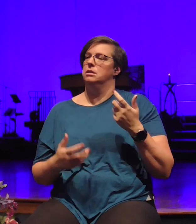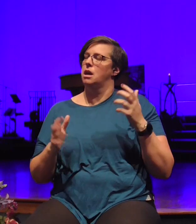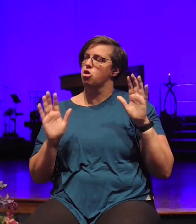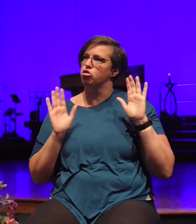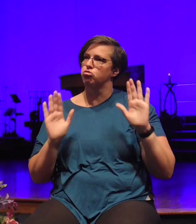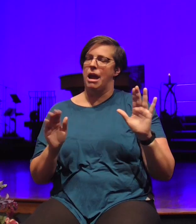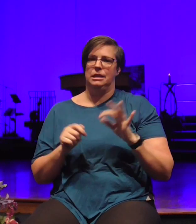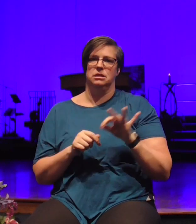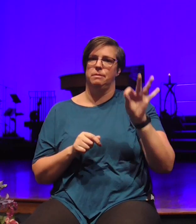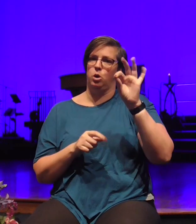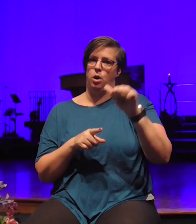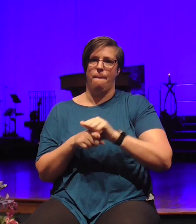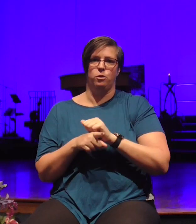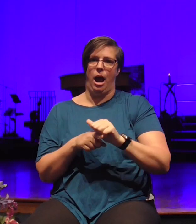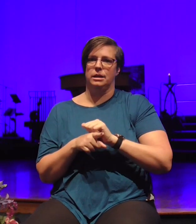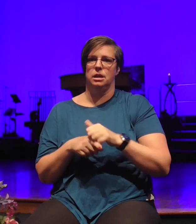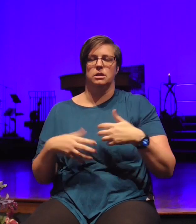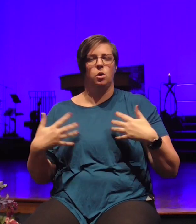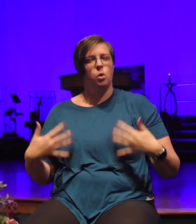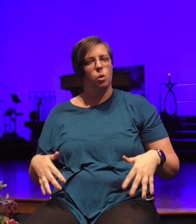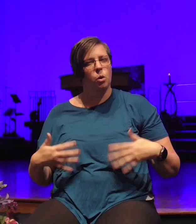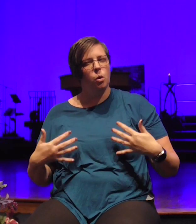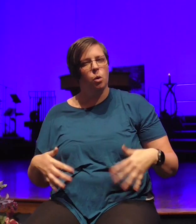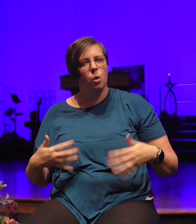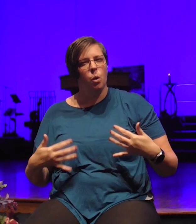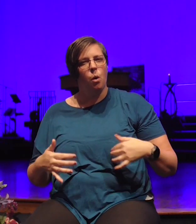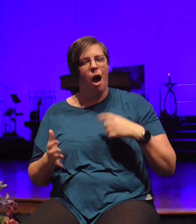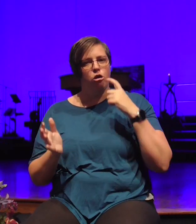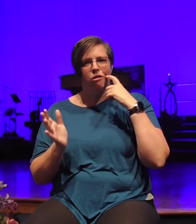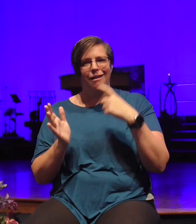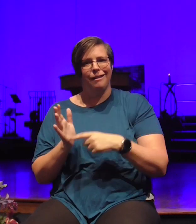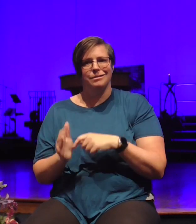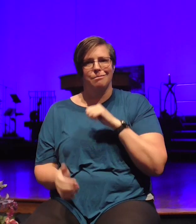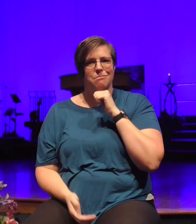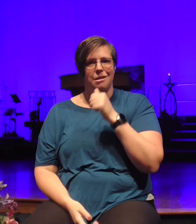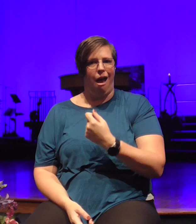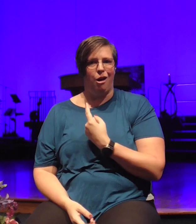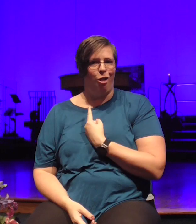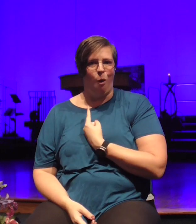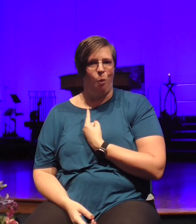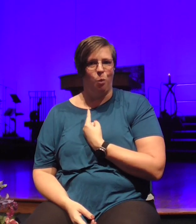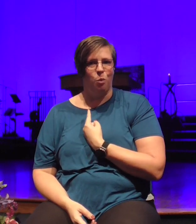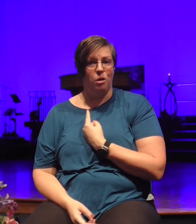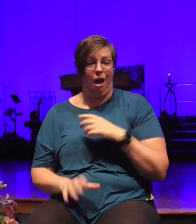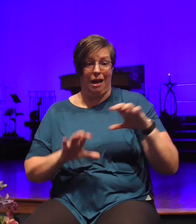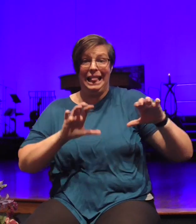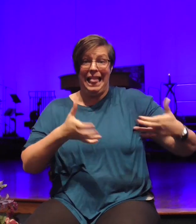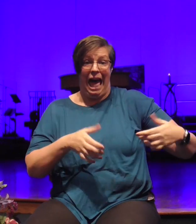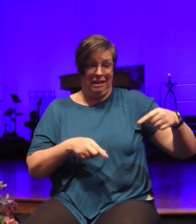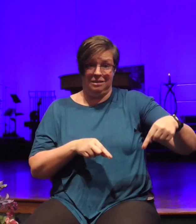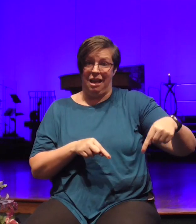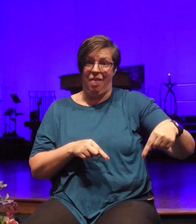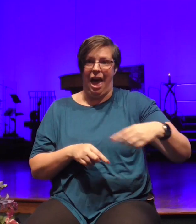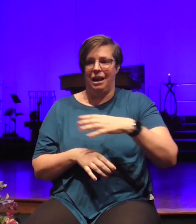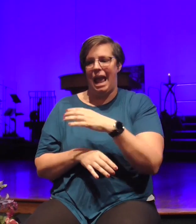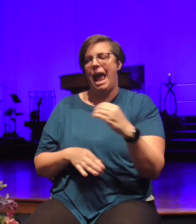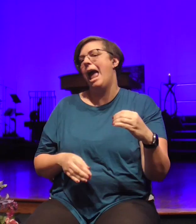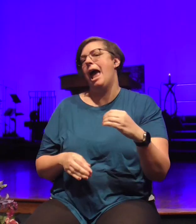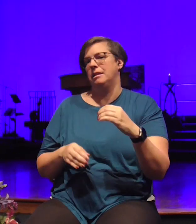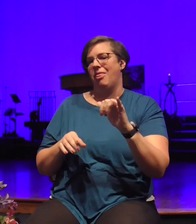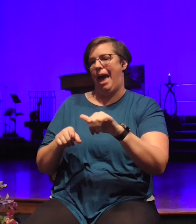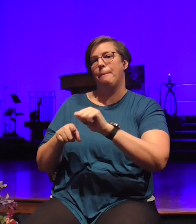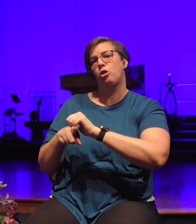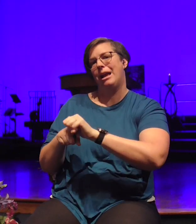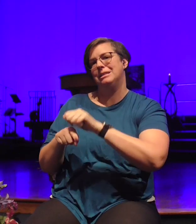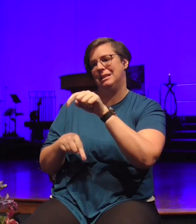ability to recognize that I'm not alone. The class did that, and this practice did that. That there are